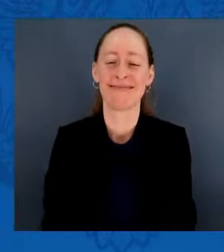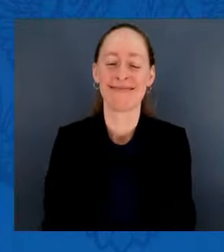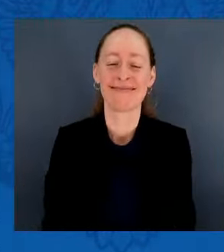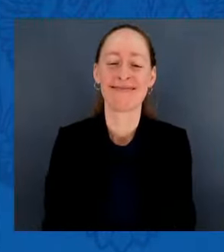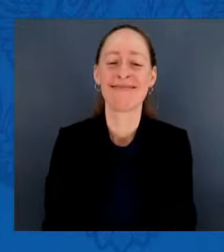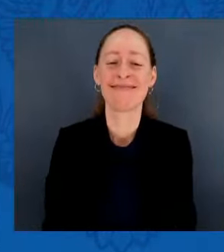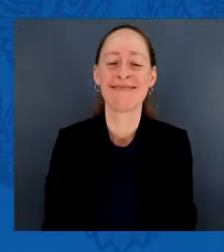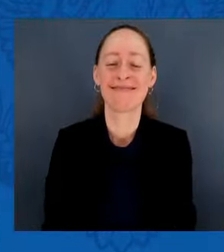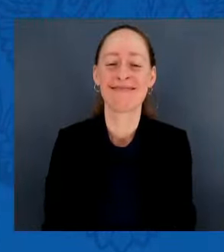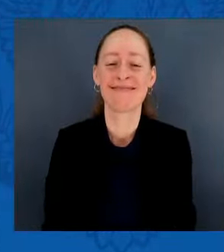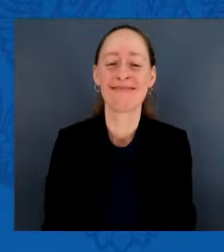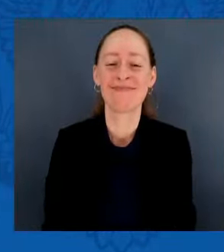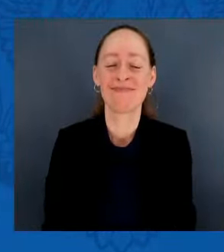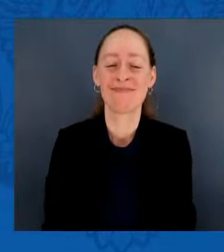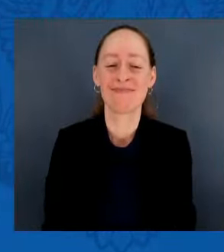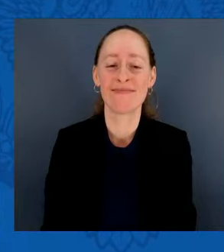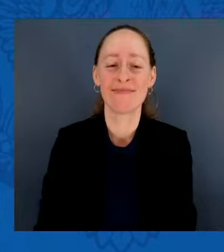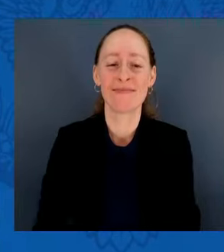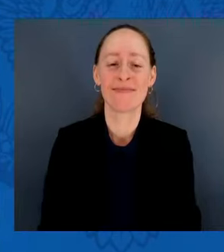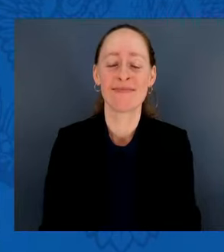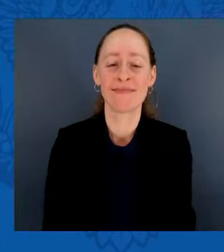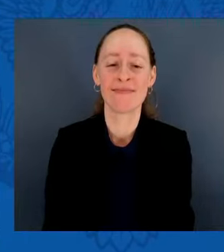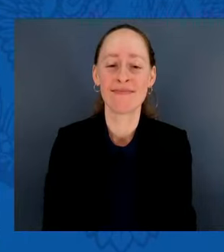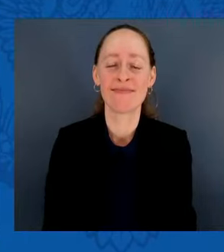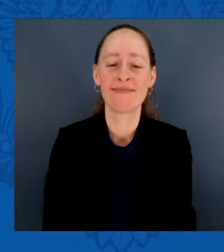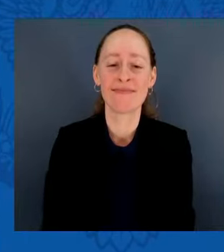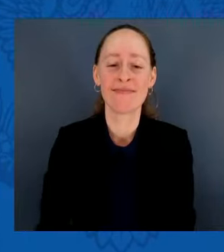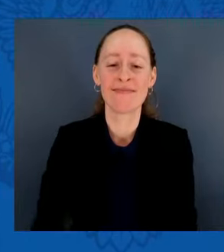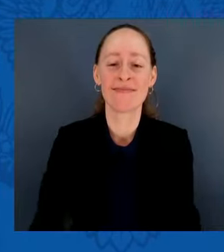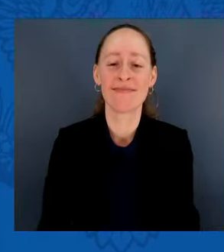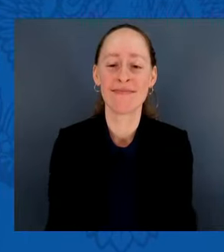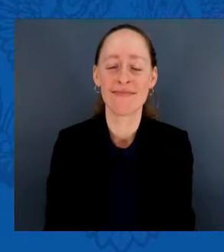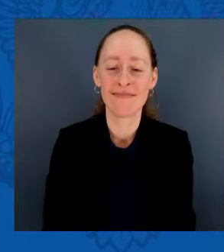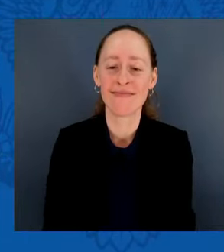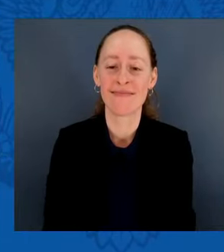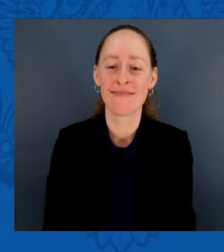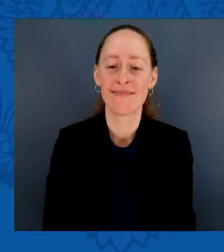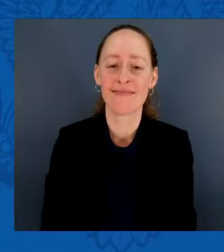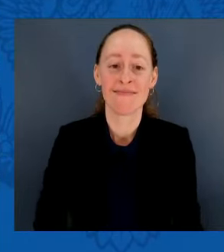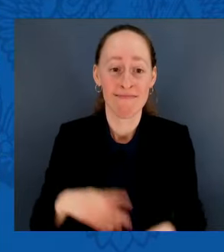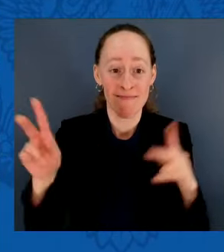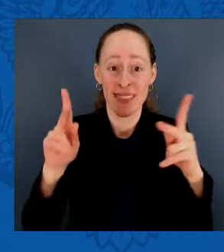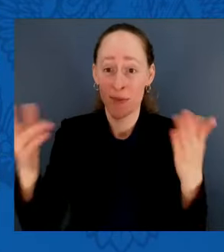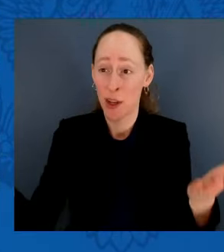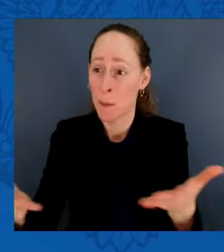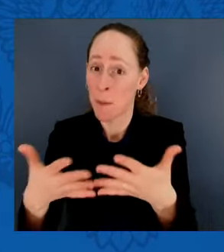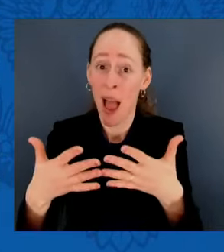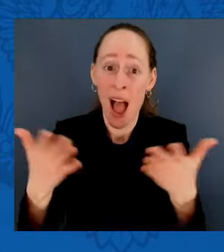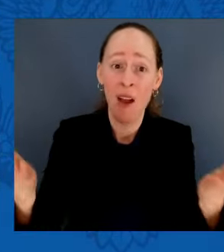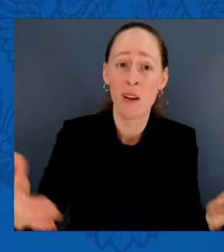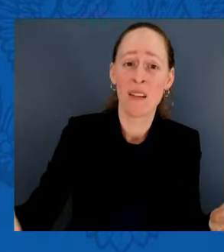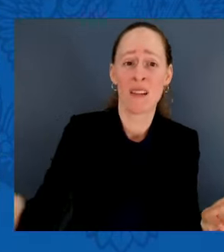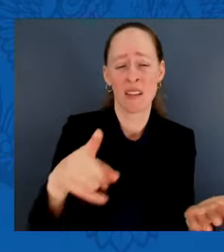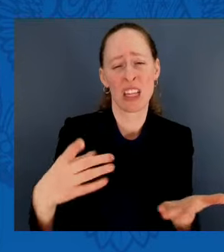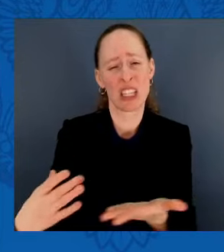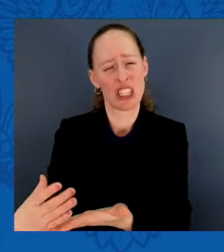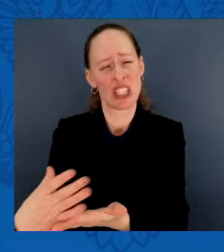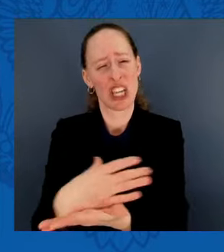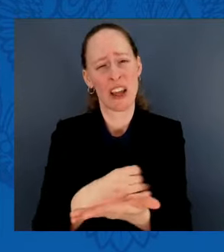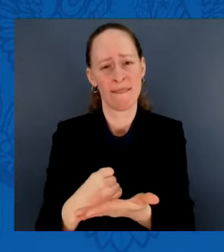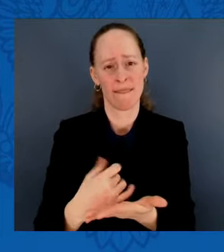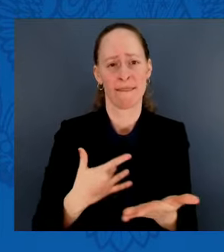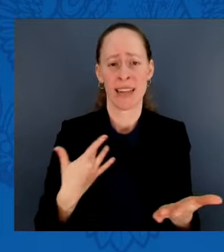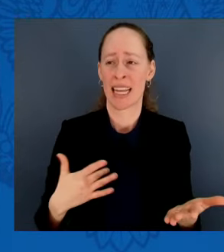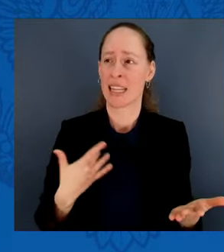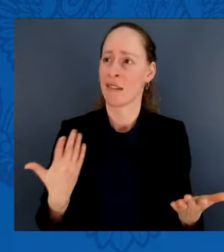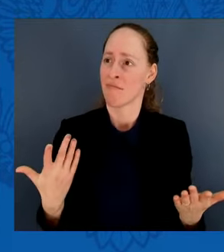To state the obvious, all Americans deserve the freedom to be safe. And America is safer today than when I